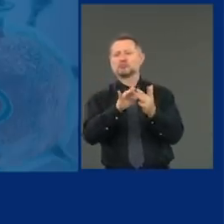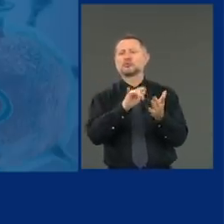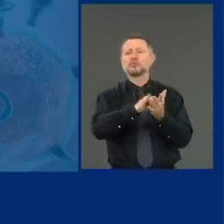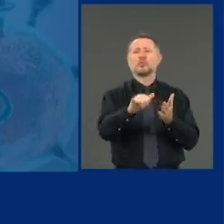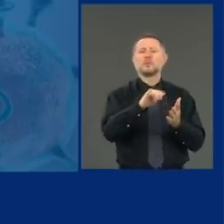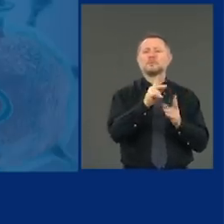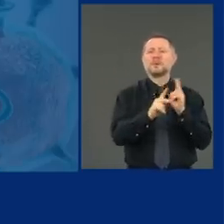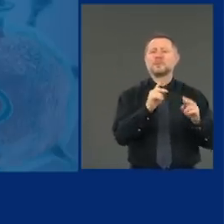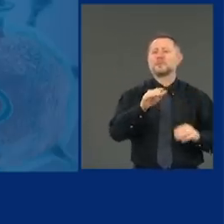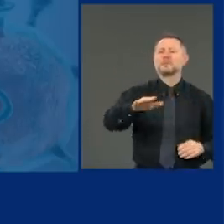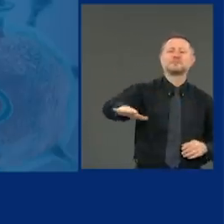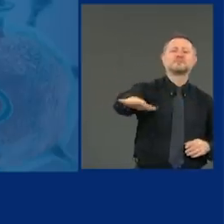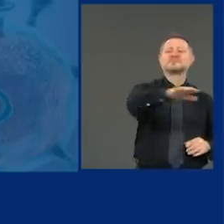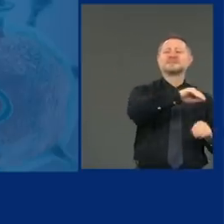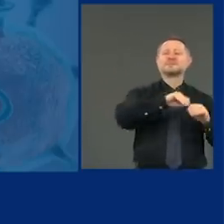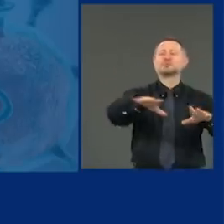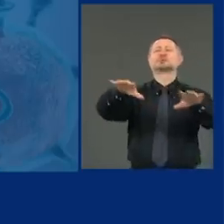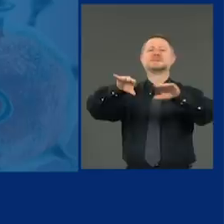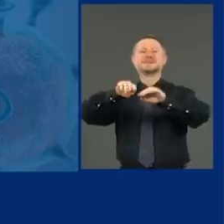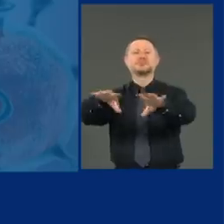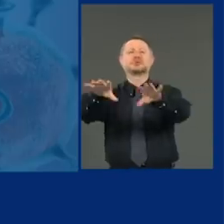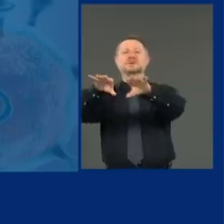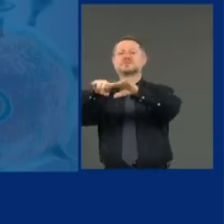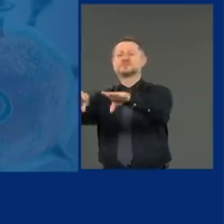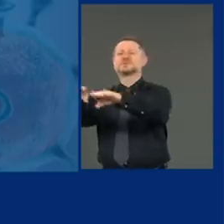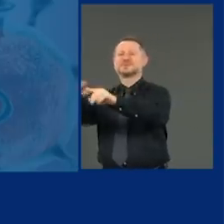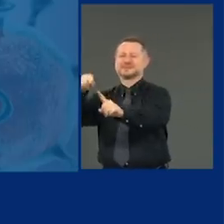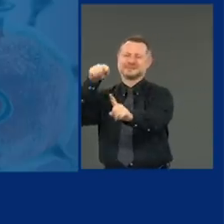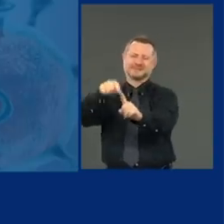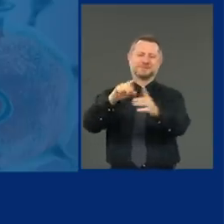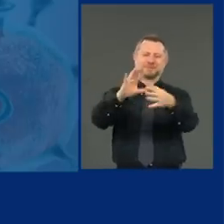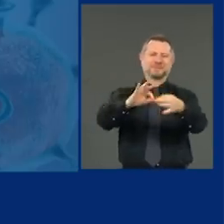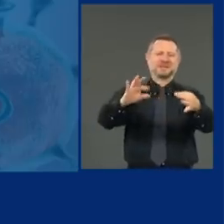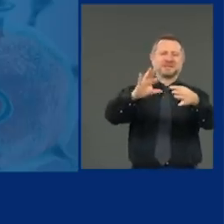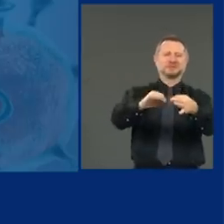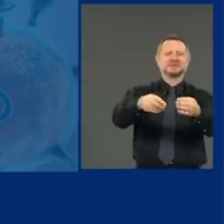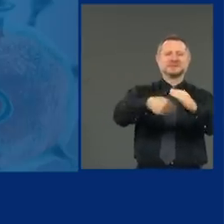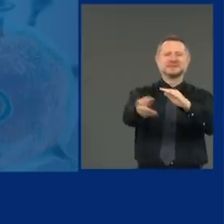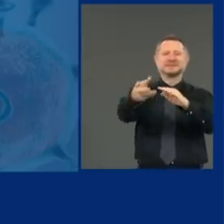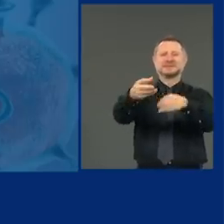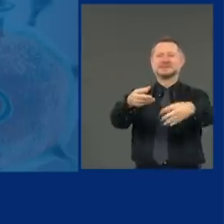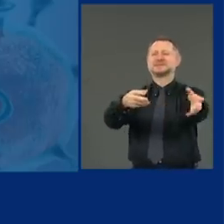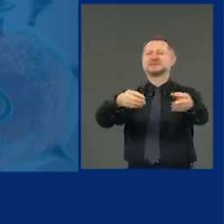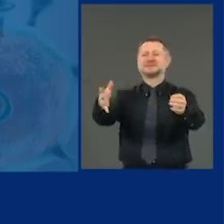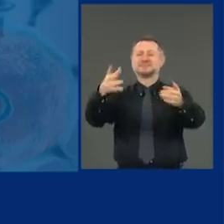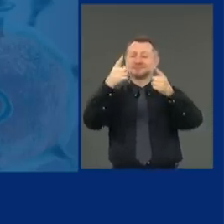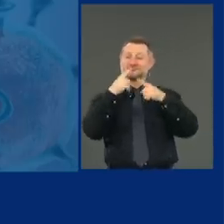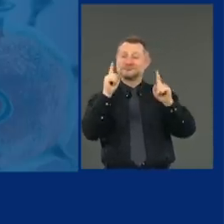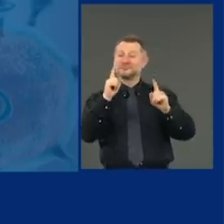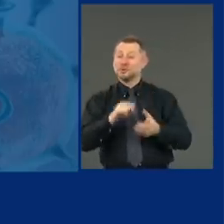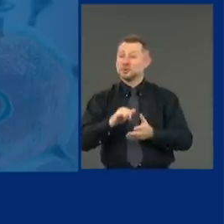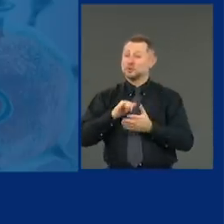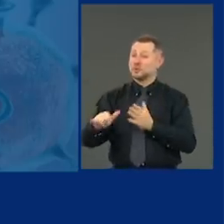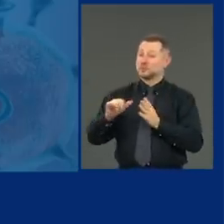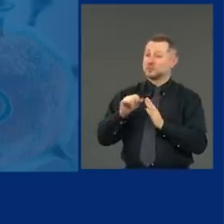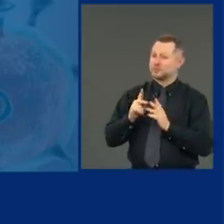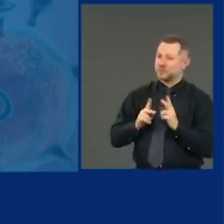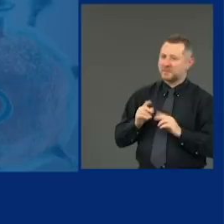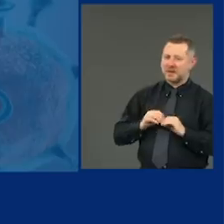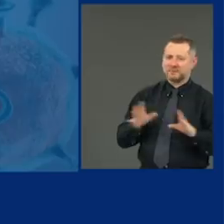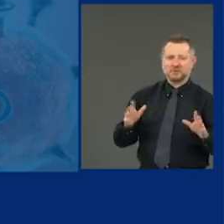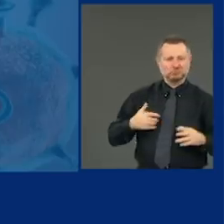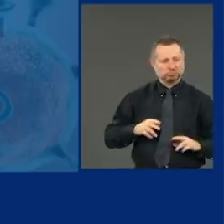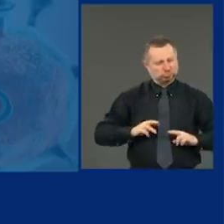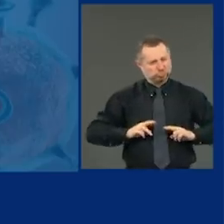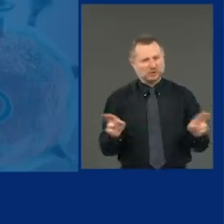in spreading the message about how we can get through this together, because New Yorkers are clearly ready, willing, and able to